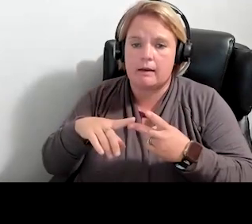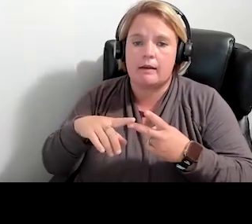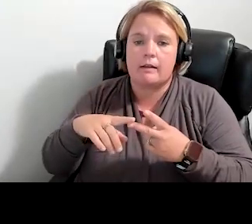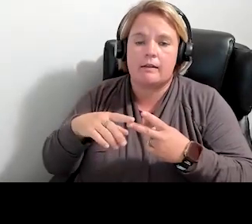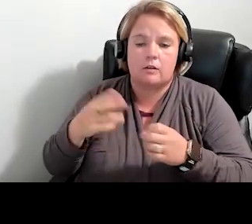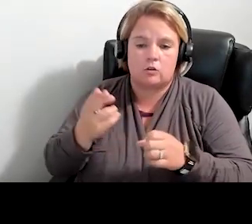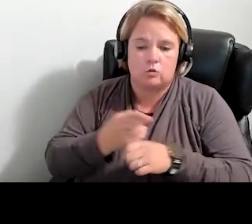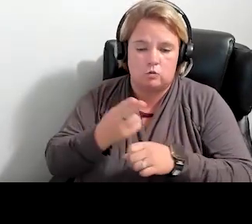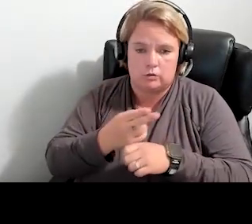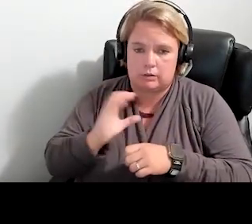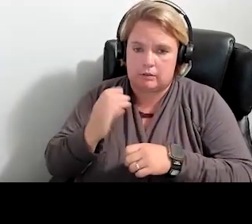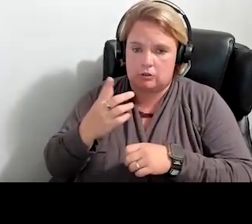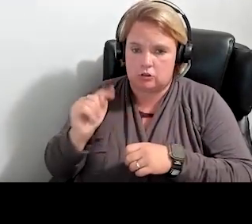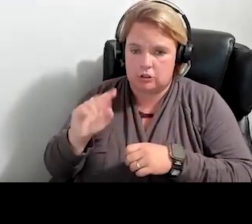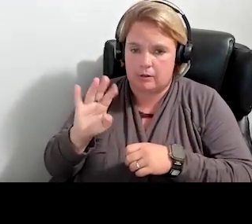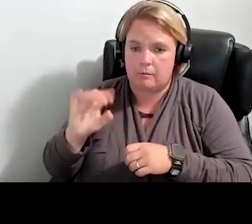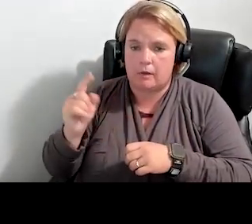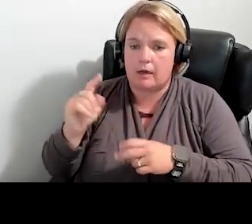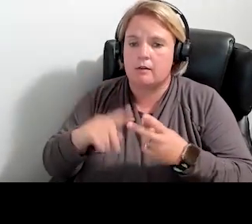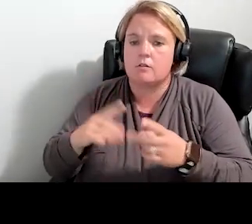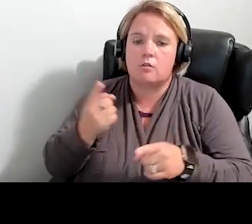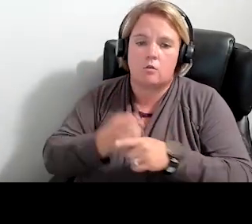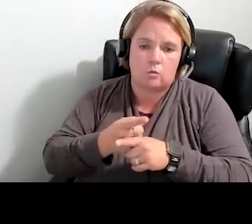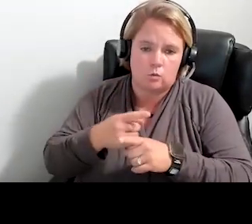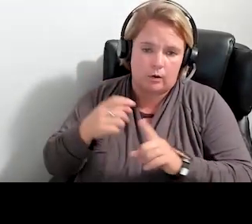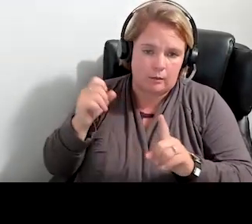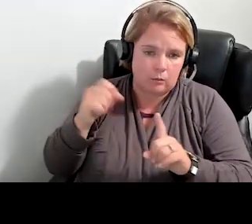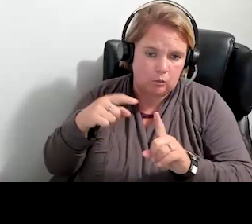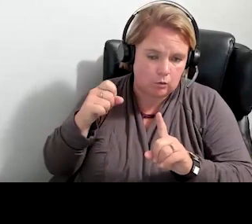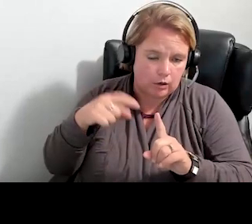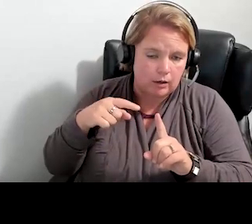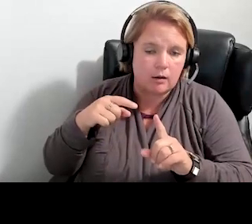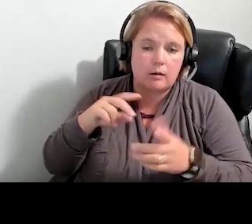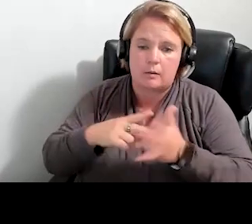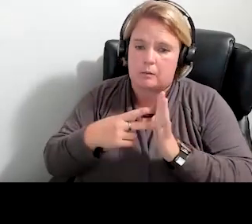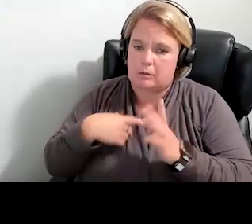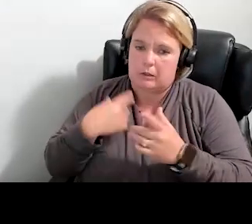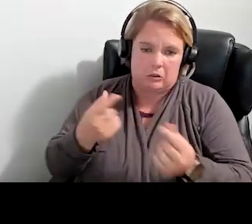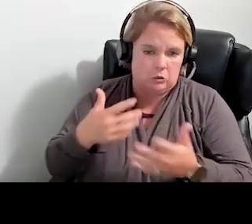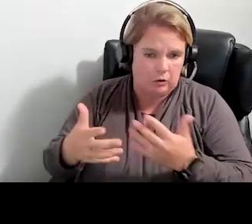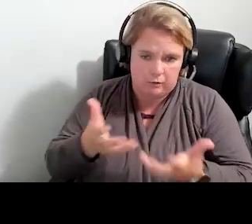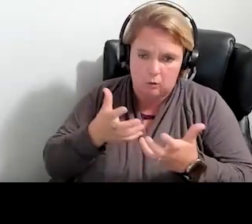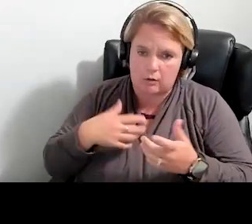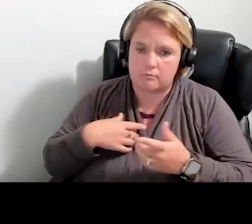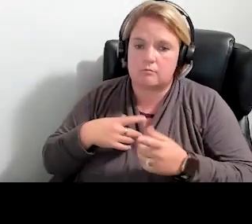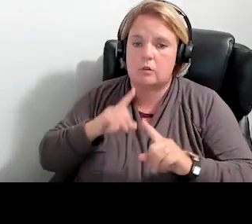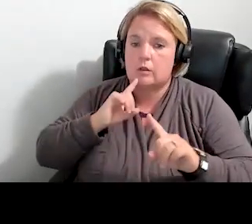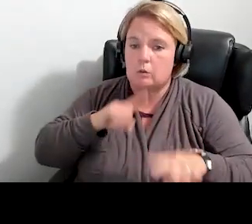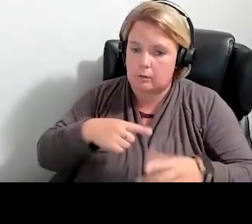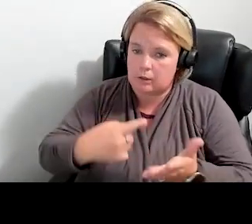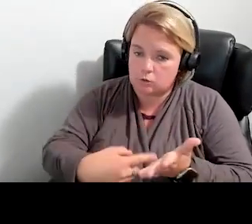chatbot, having the right prompts, I can do anything I want, like reply to